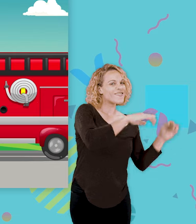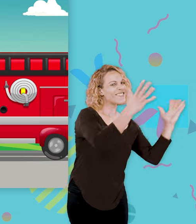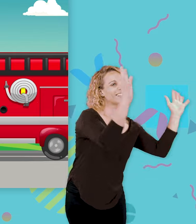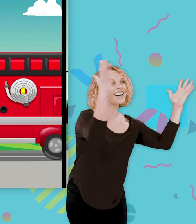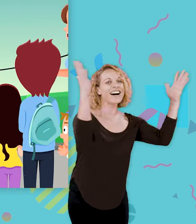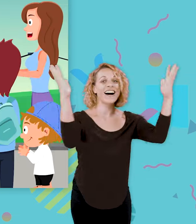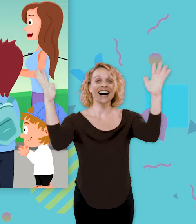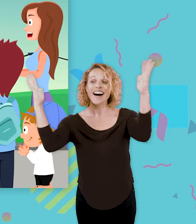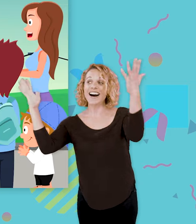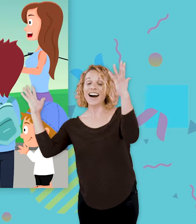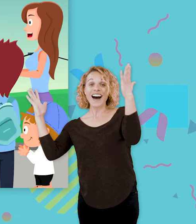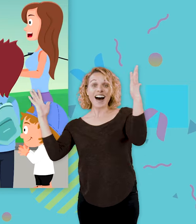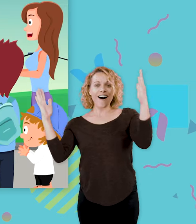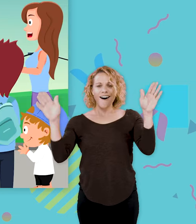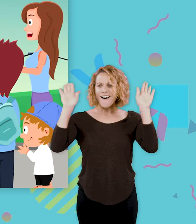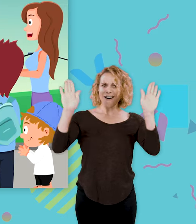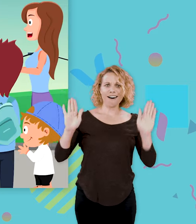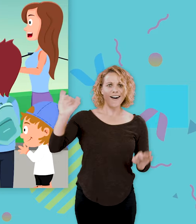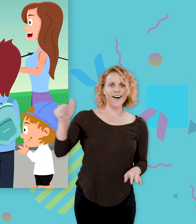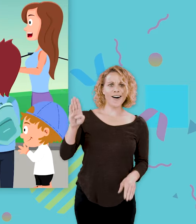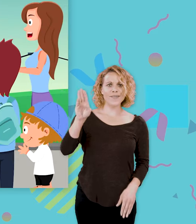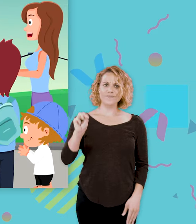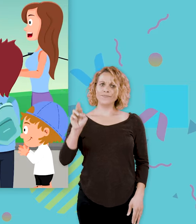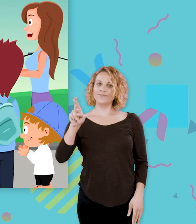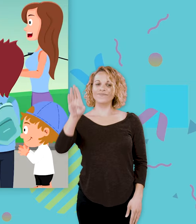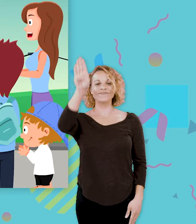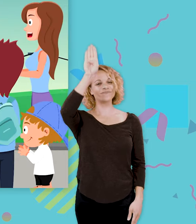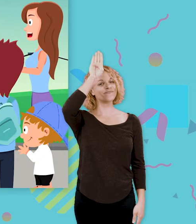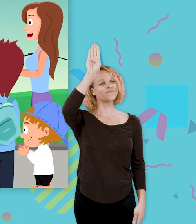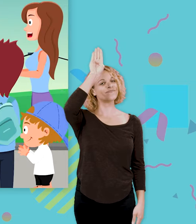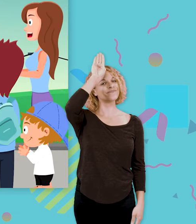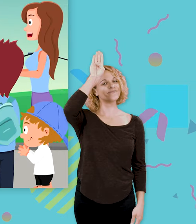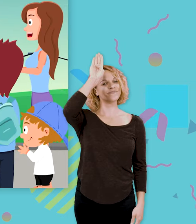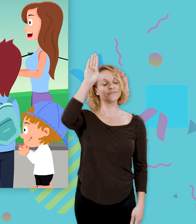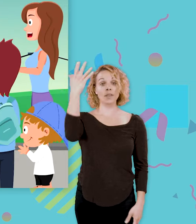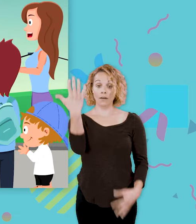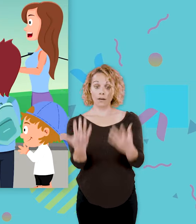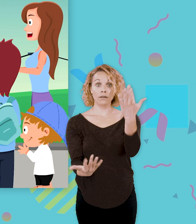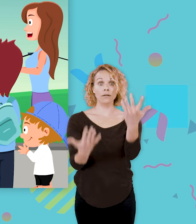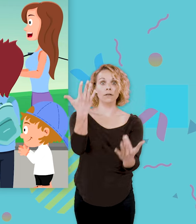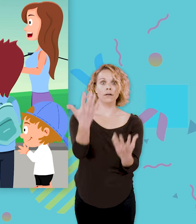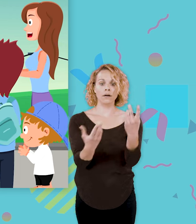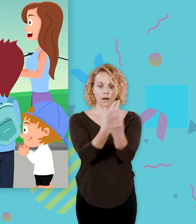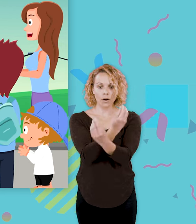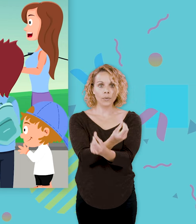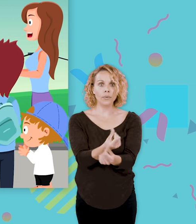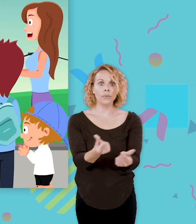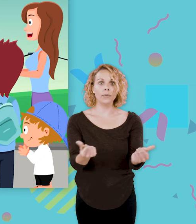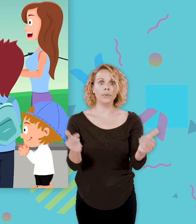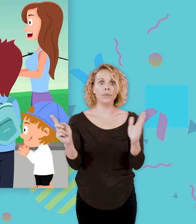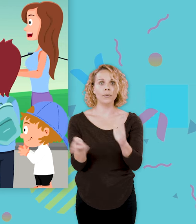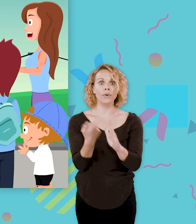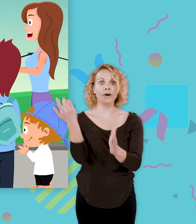everyone will scream and shout. Great job, Mr. Fireman, you put out